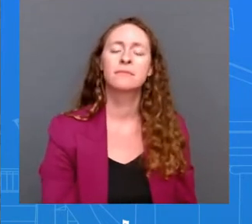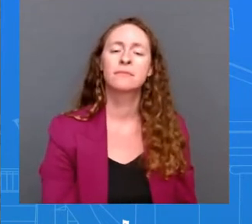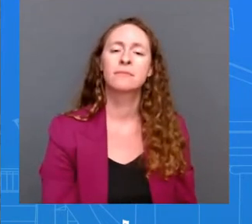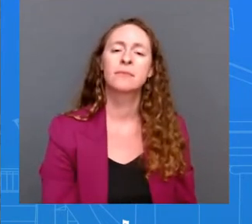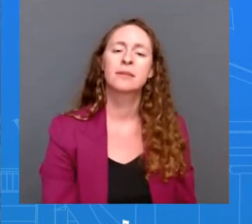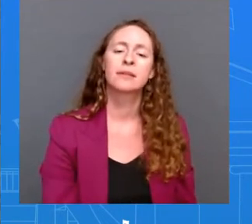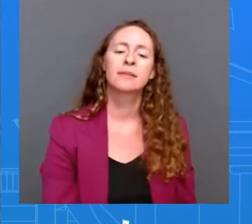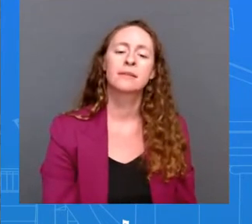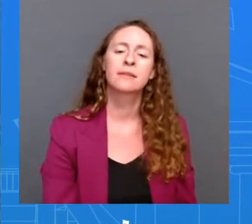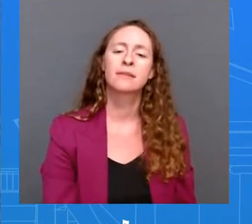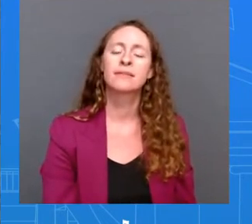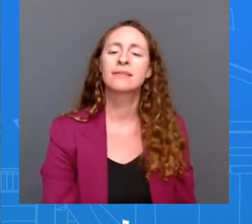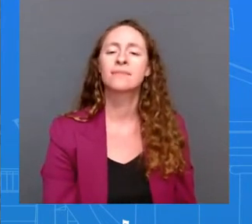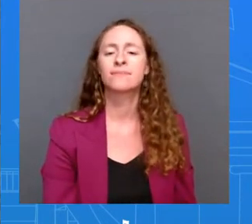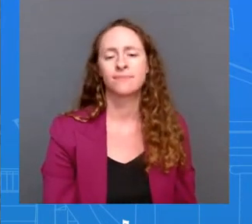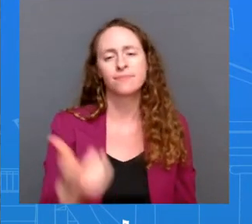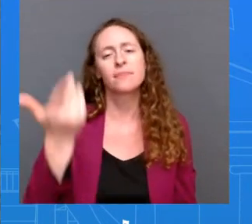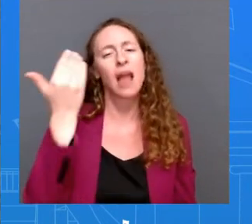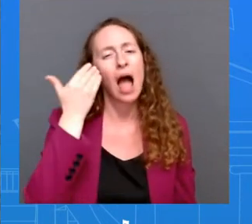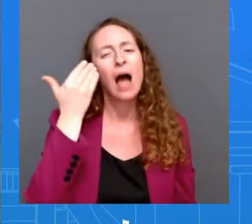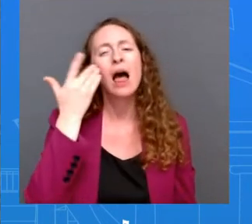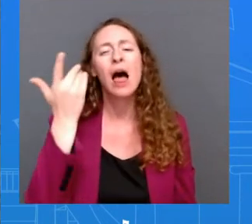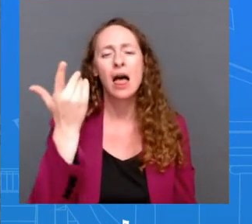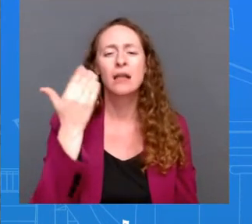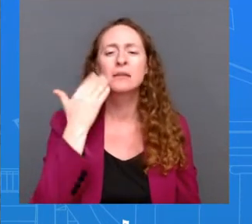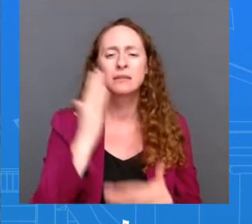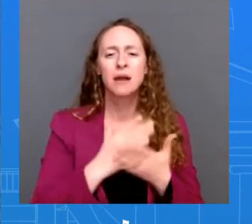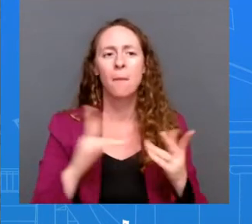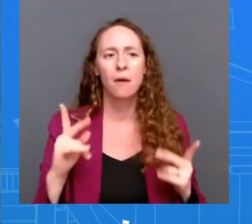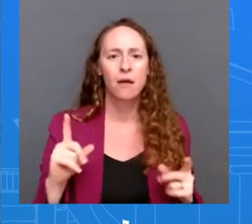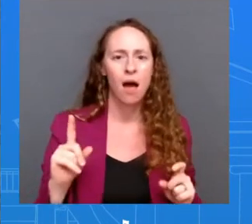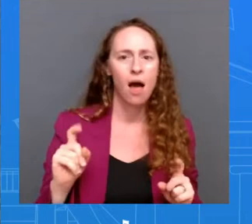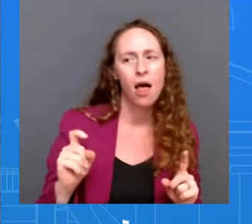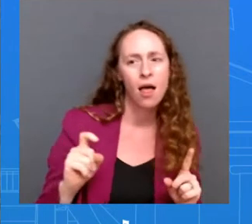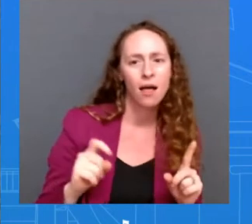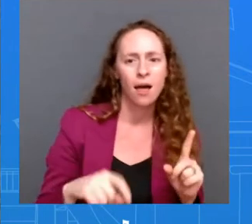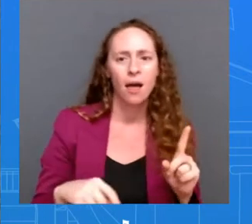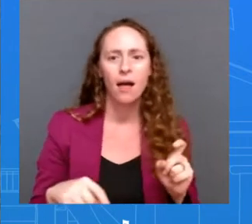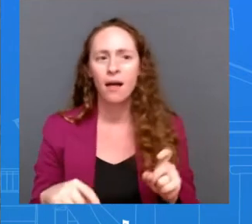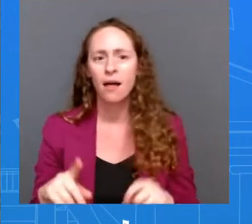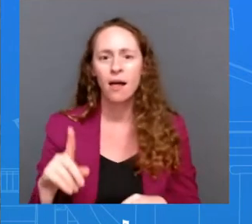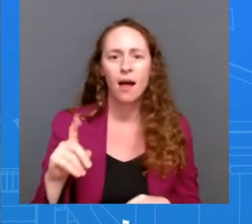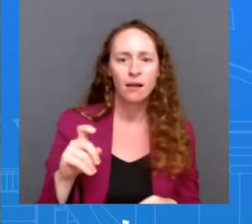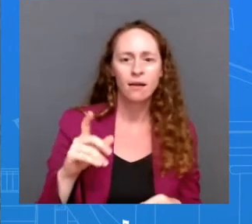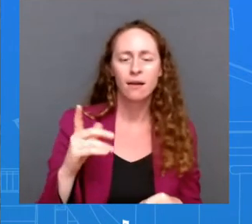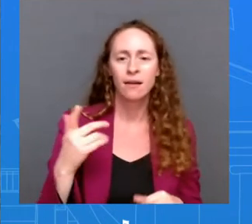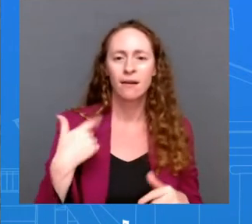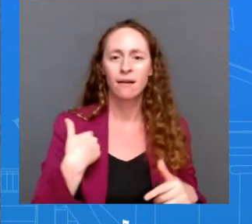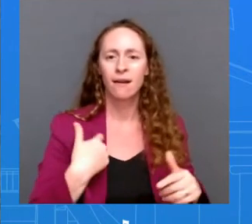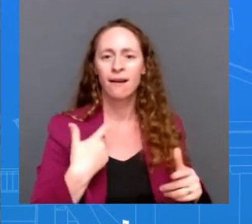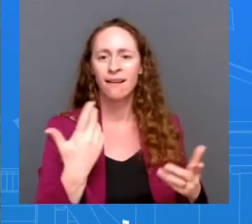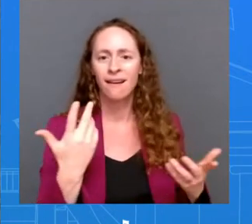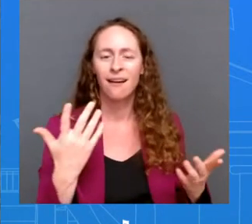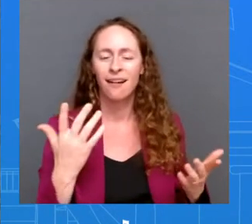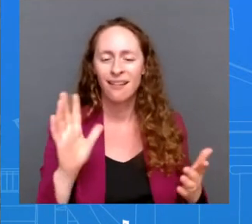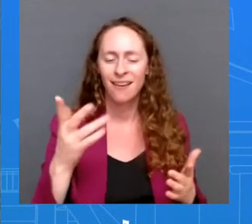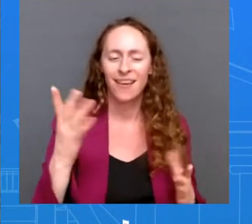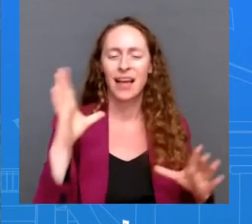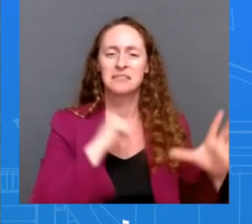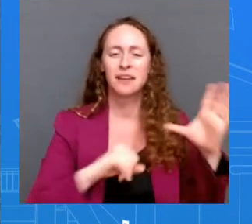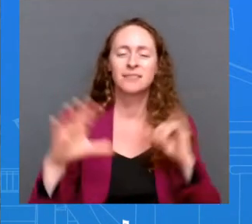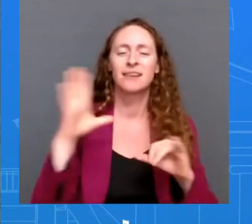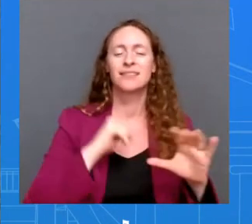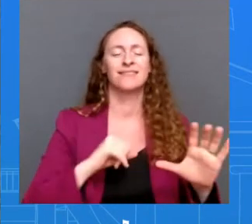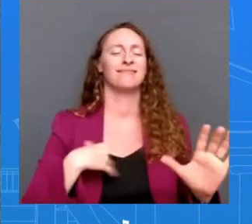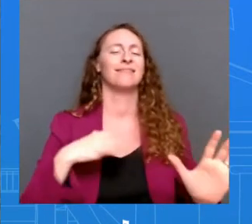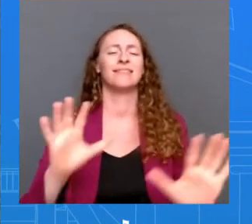what that proposal is. I won't go into detail about it. But it's a serious proposal. We urge them to accept it. They should have accepted it